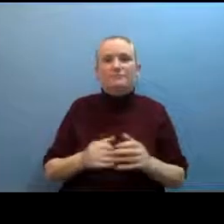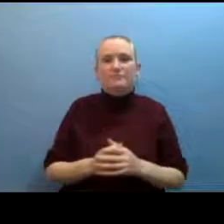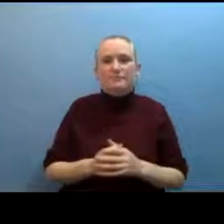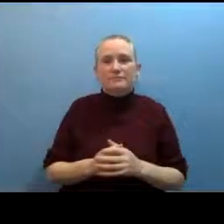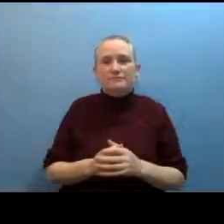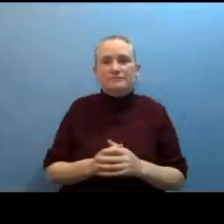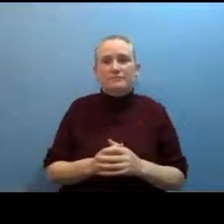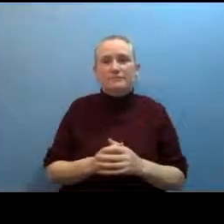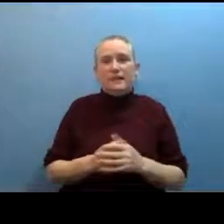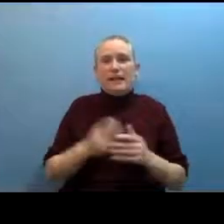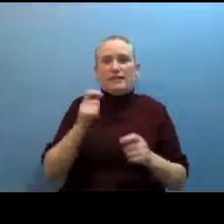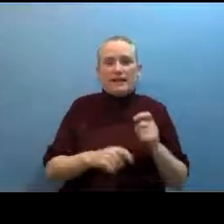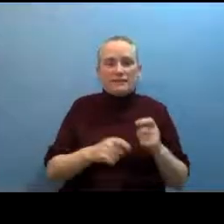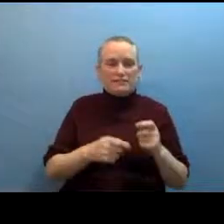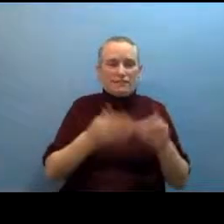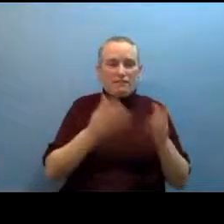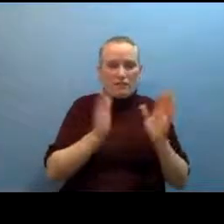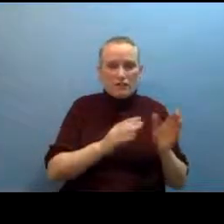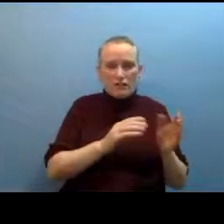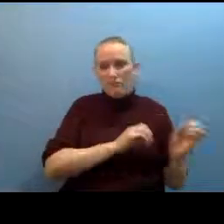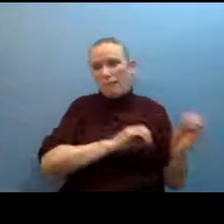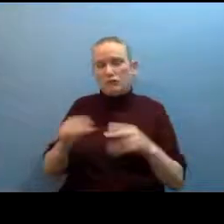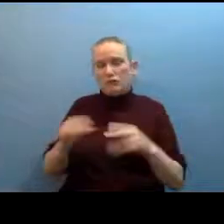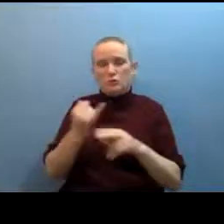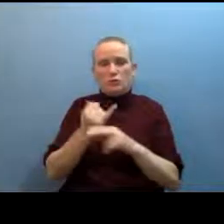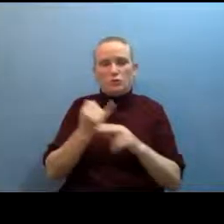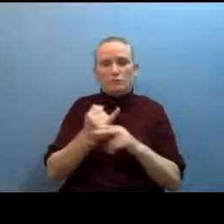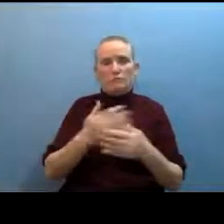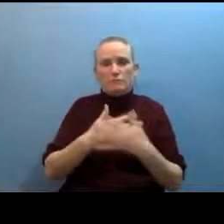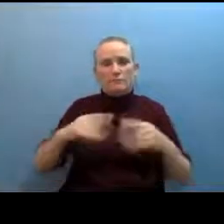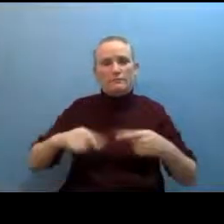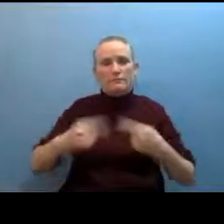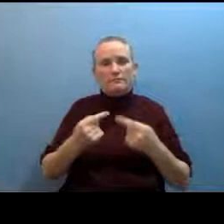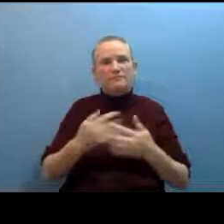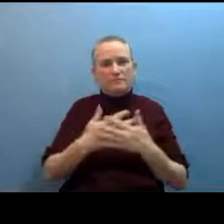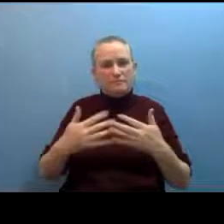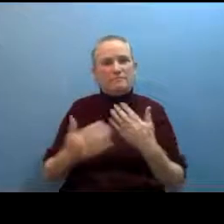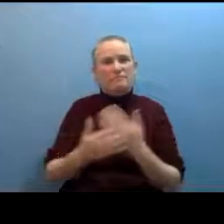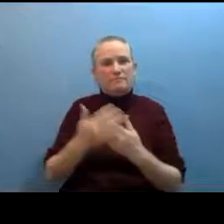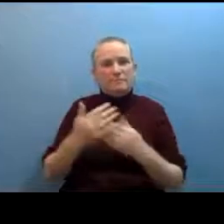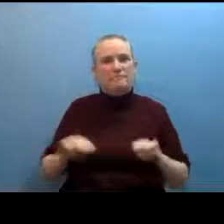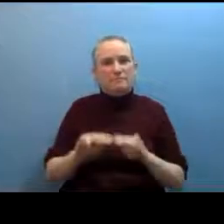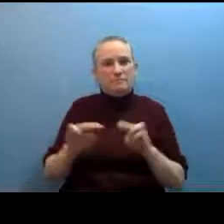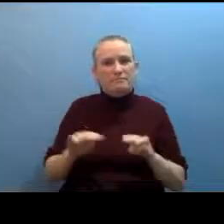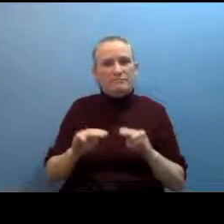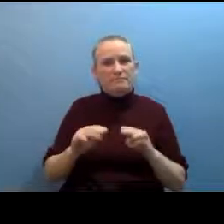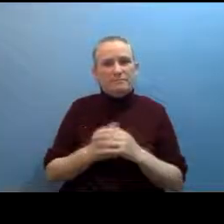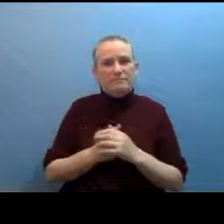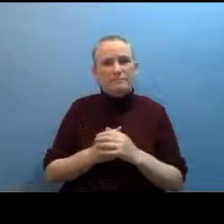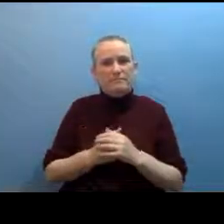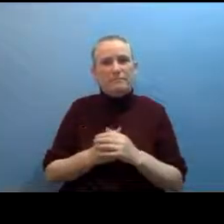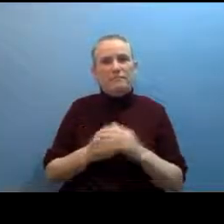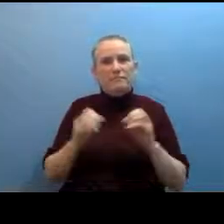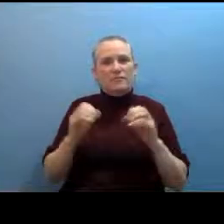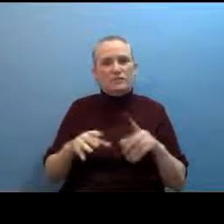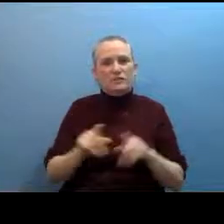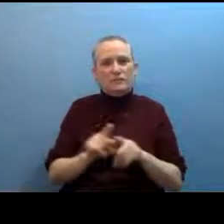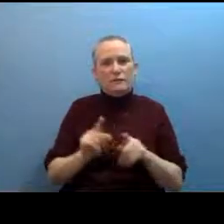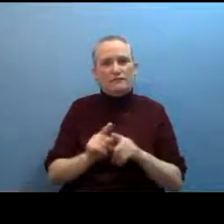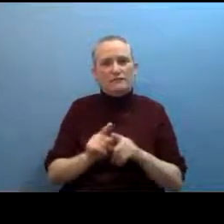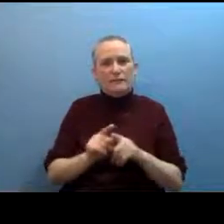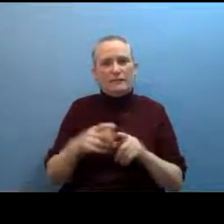to be taken from that and straight back into school was quite a challenge for a lot of young people. Of course, we have the transitions